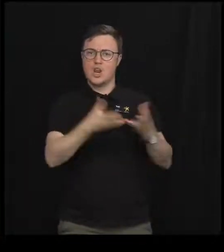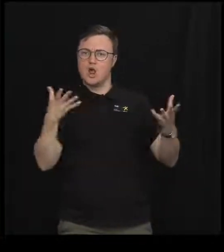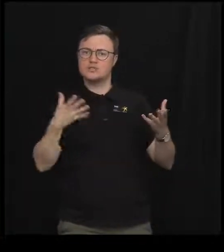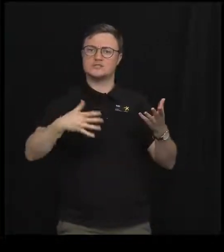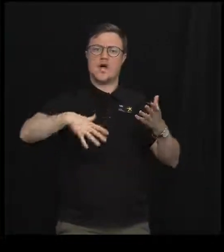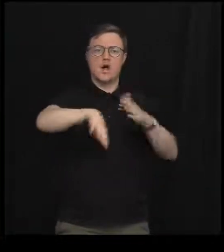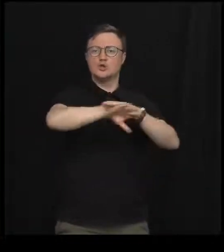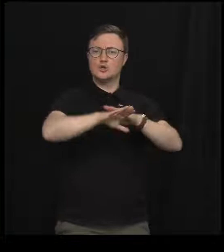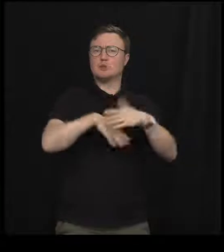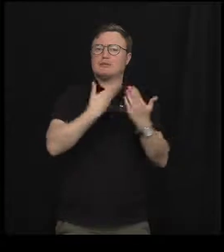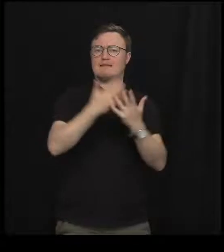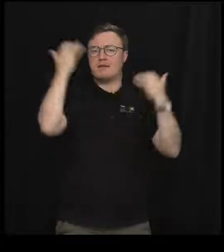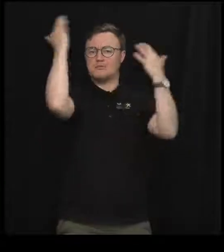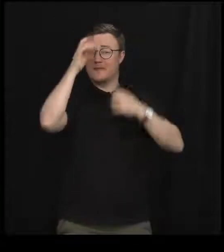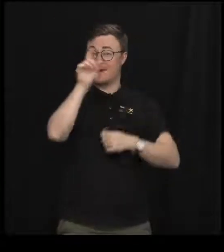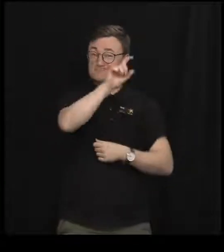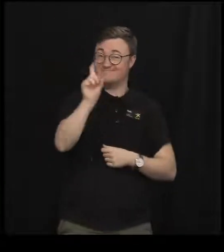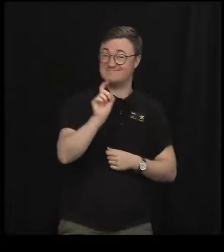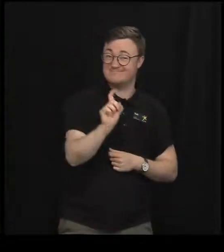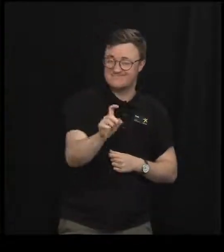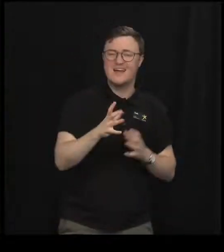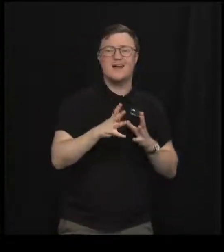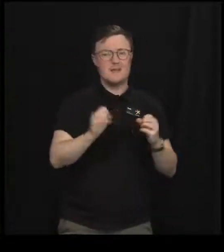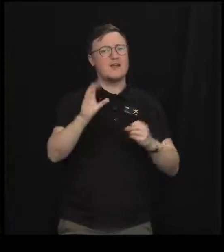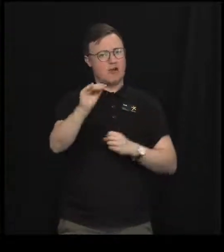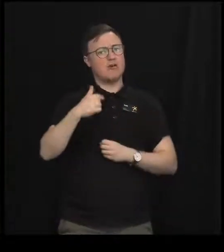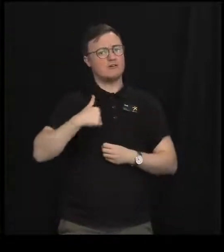about? Innovation, though, is key. And I think one of the